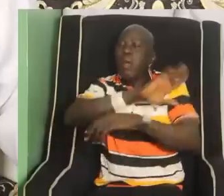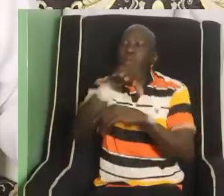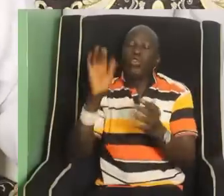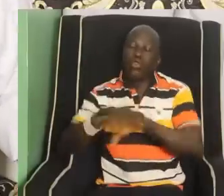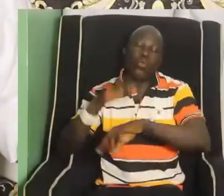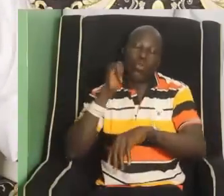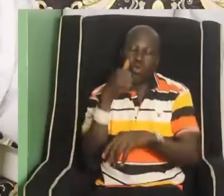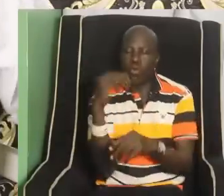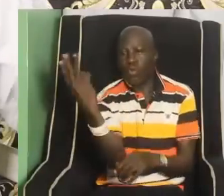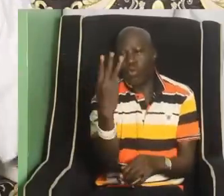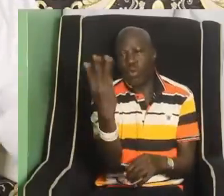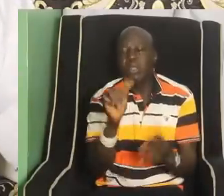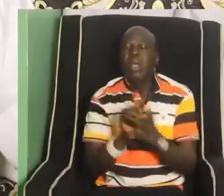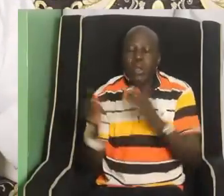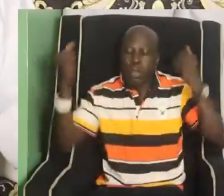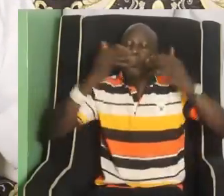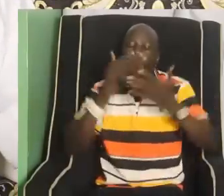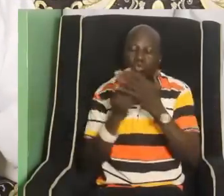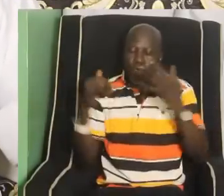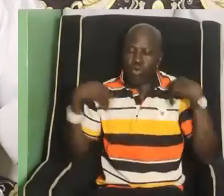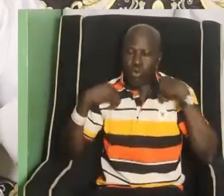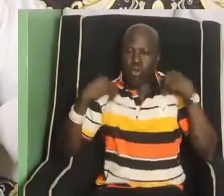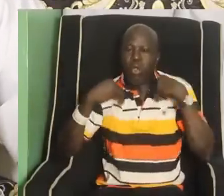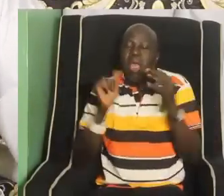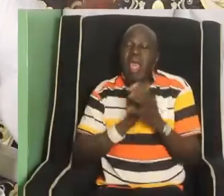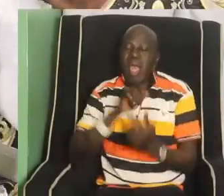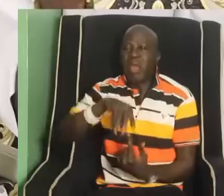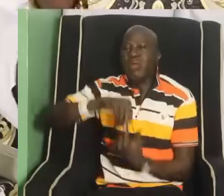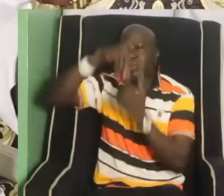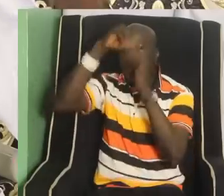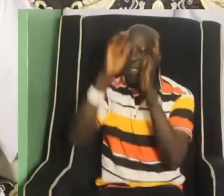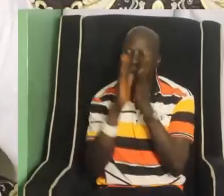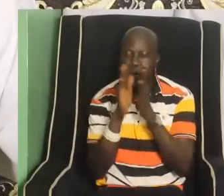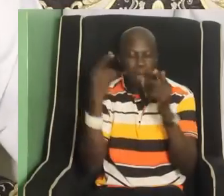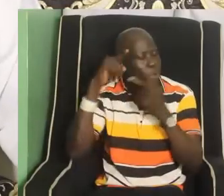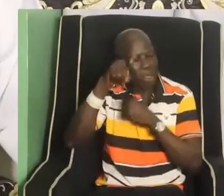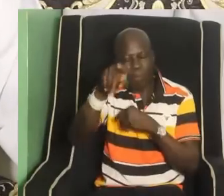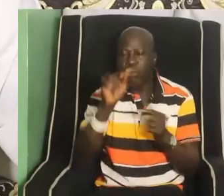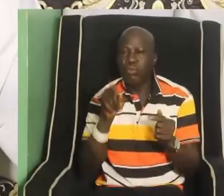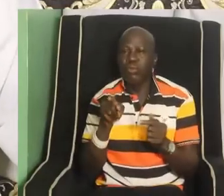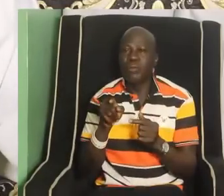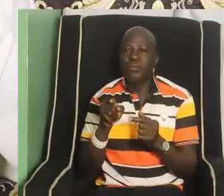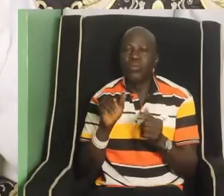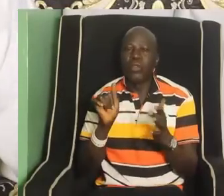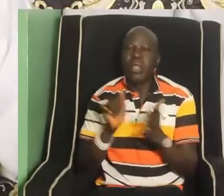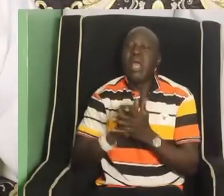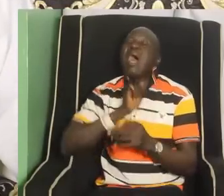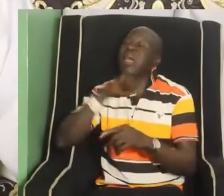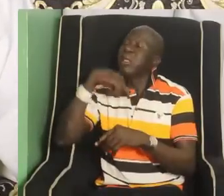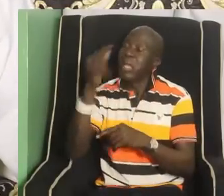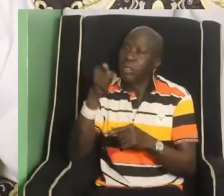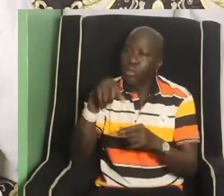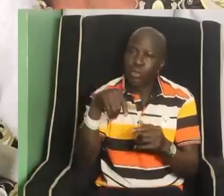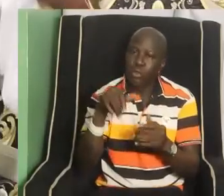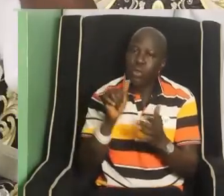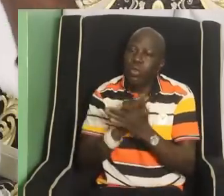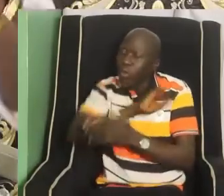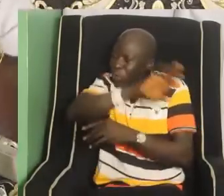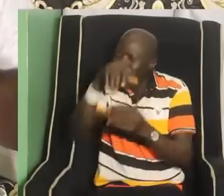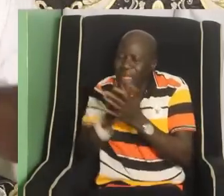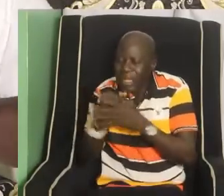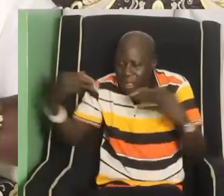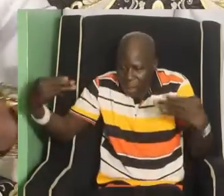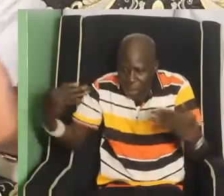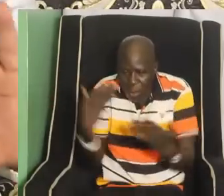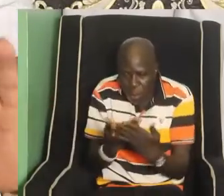Wednesday. Tomorrow, Wednesday. What's up to that? Wear good clothes. Money, I can say I do for. I have a special prayer for you. When there's someone pray. And I've told you that. You